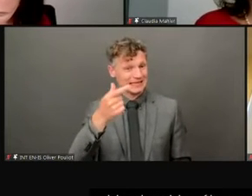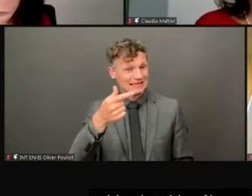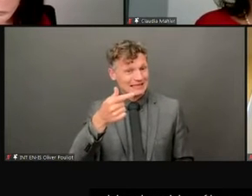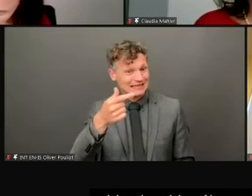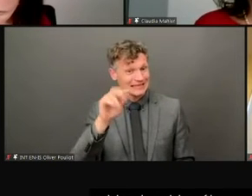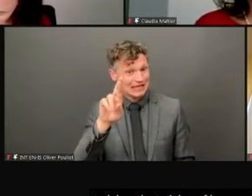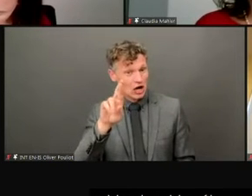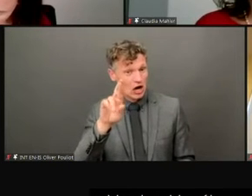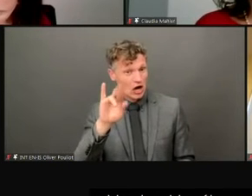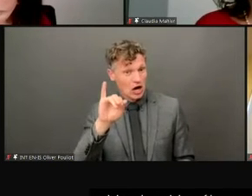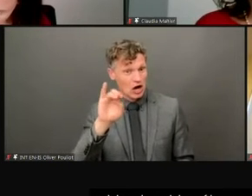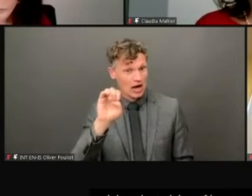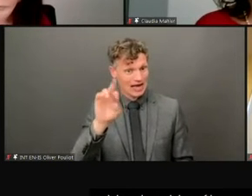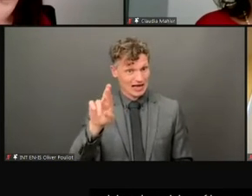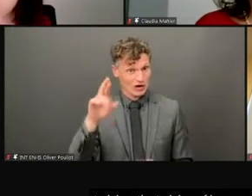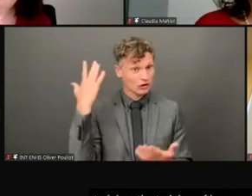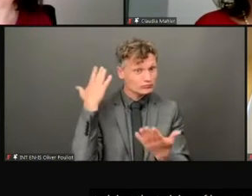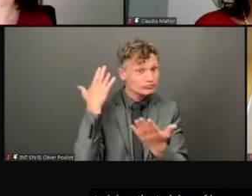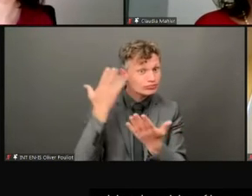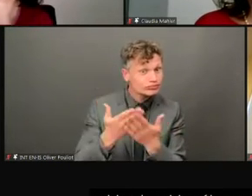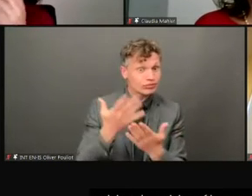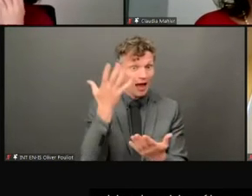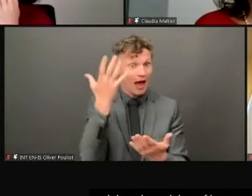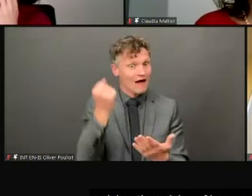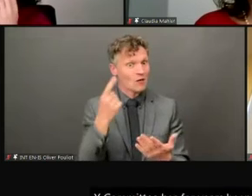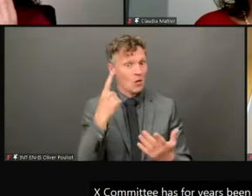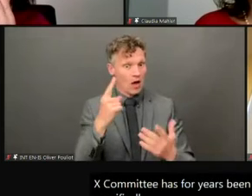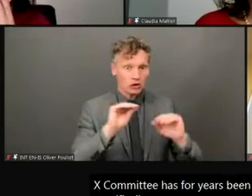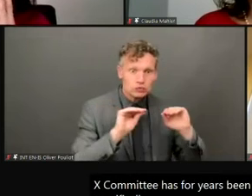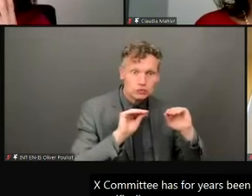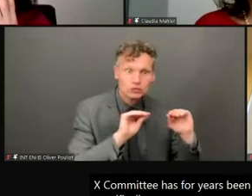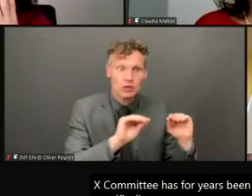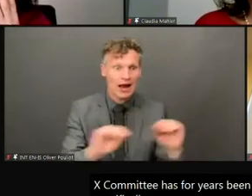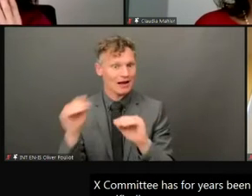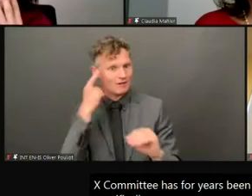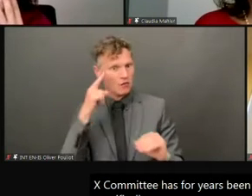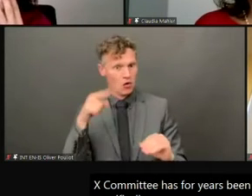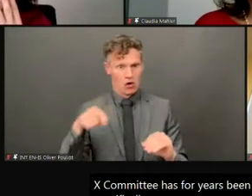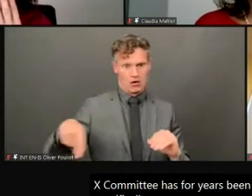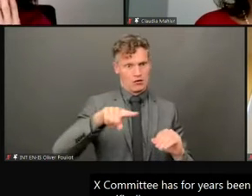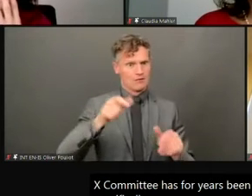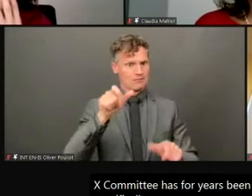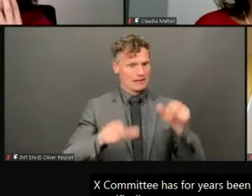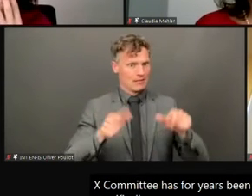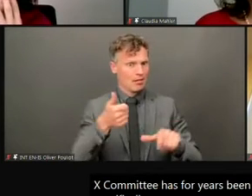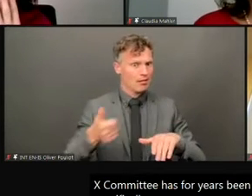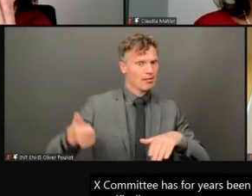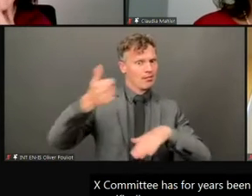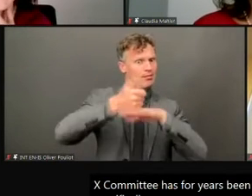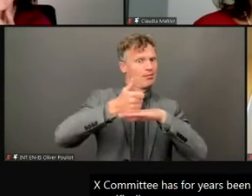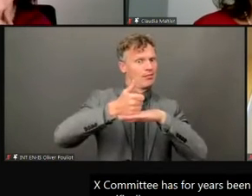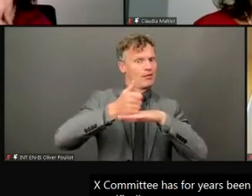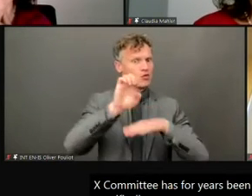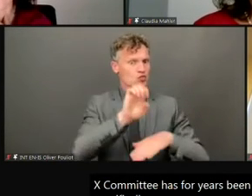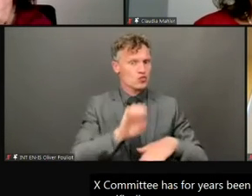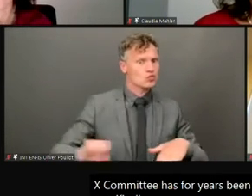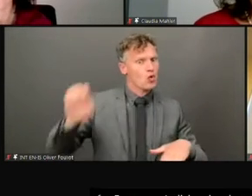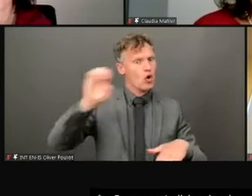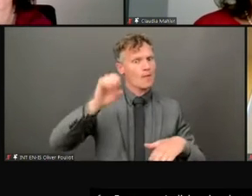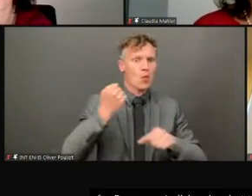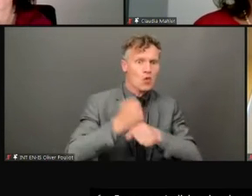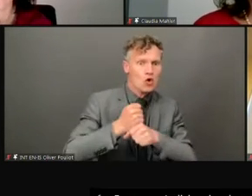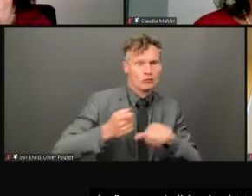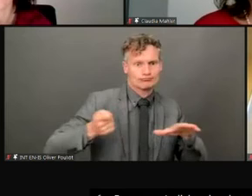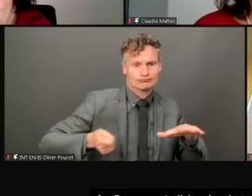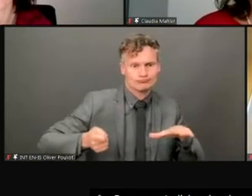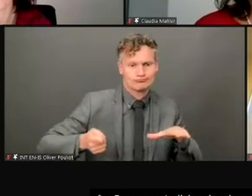putting on courses specifically for European judiciary in what to think about the CRPD, how to accommodate